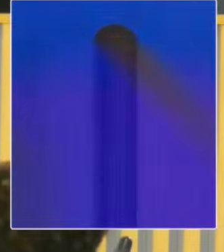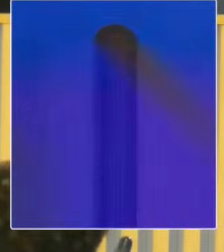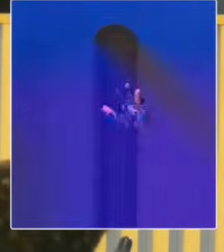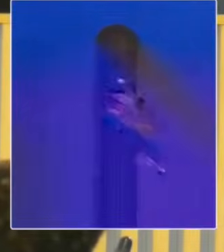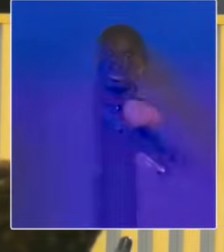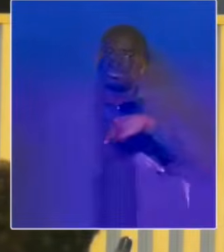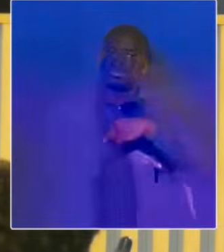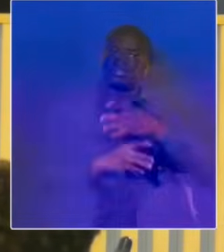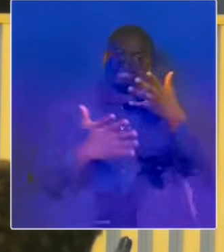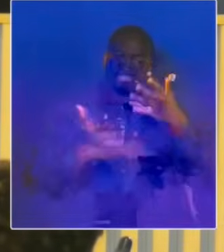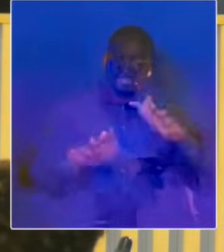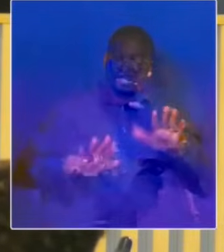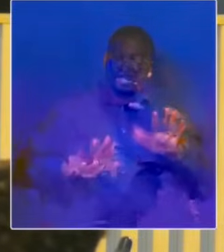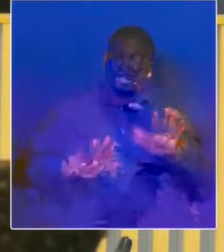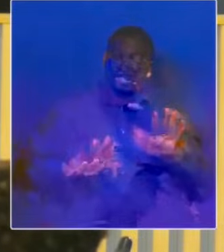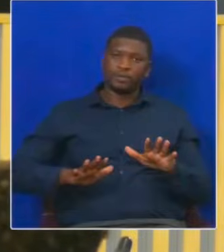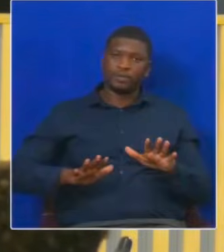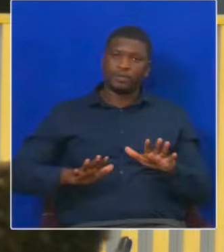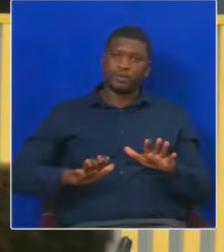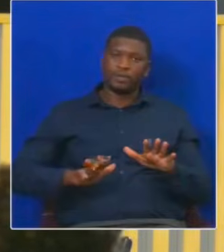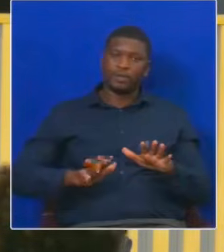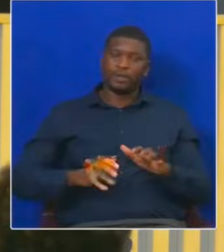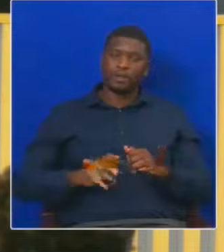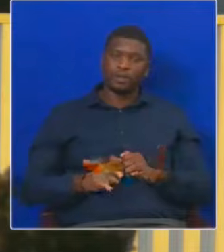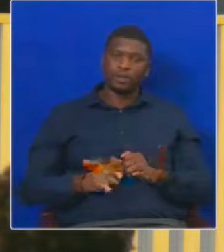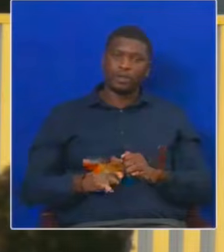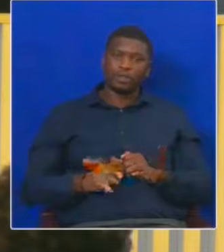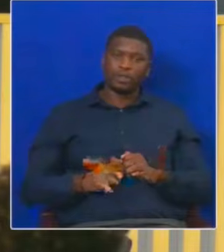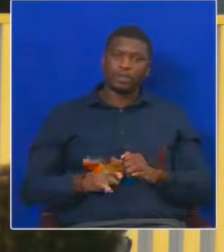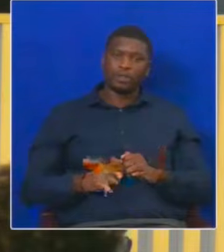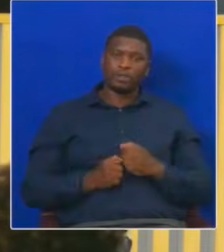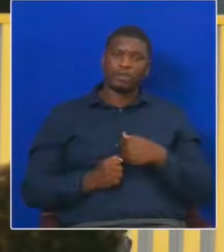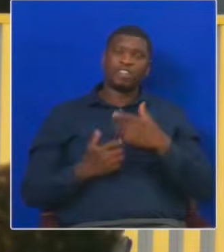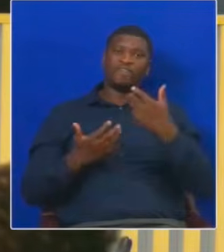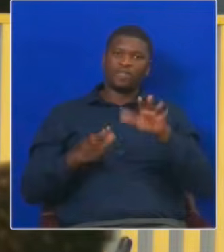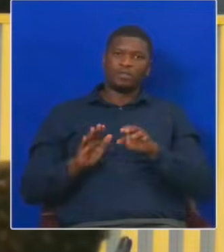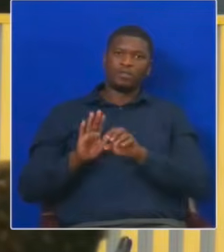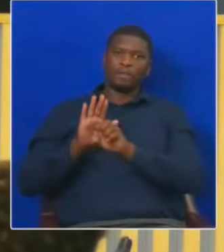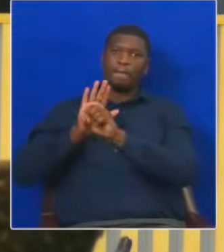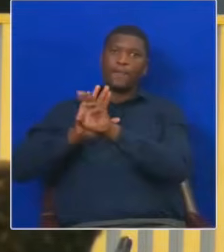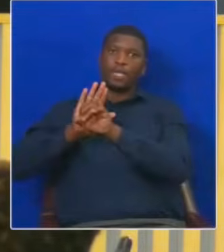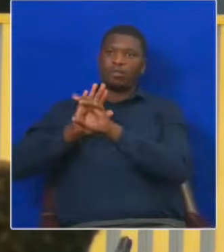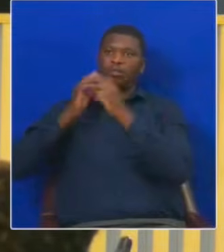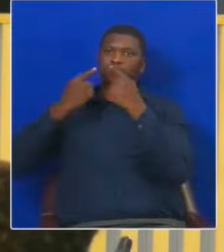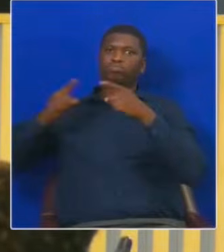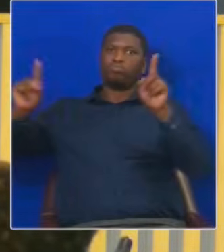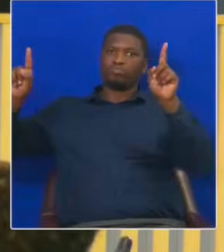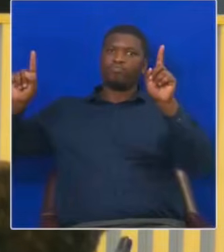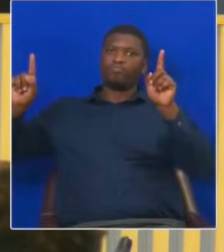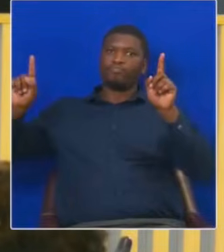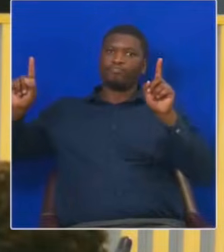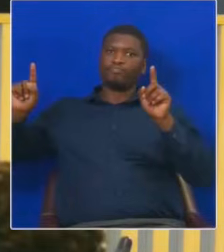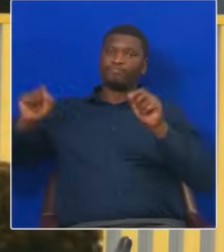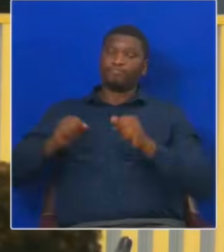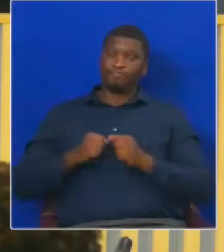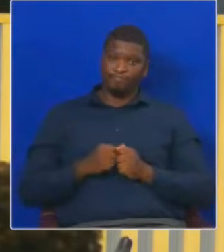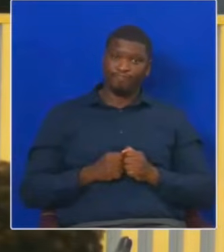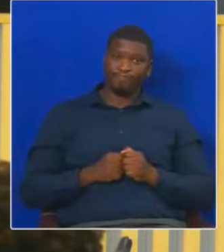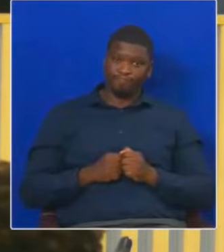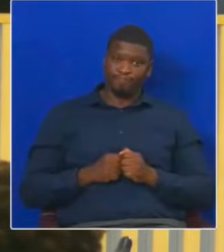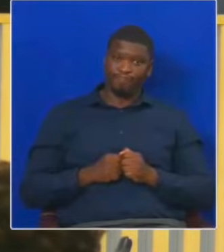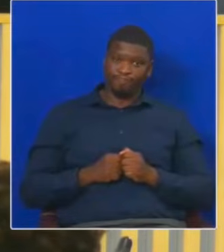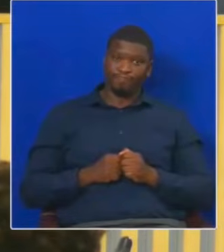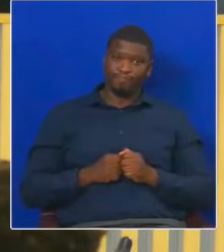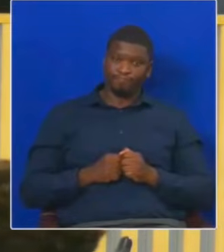a media statement that indeed we are still